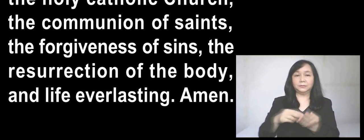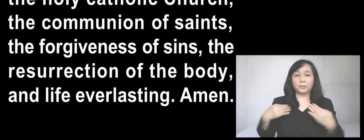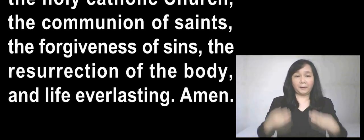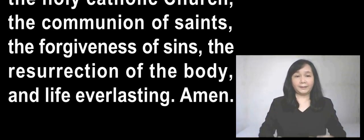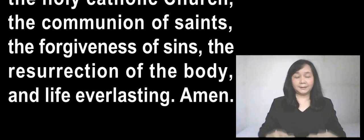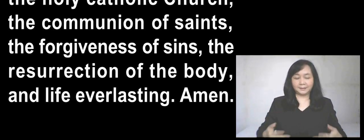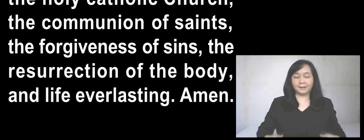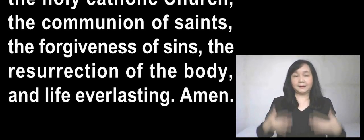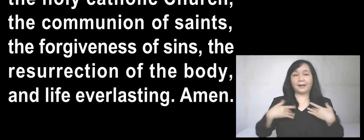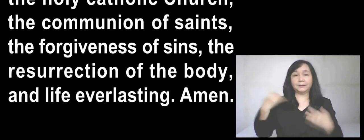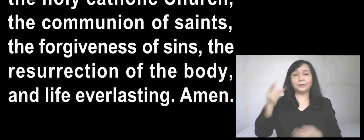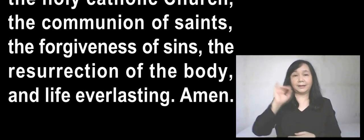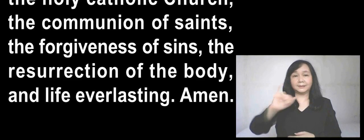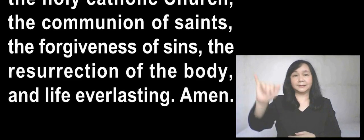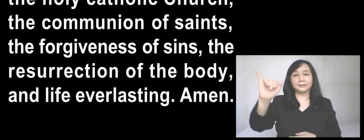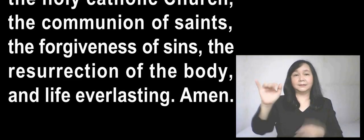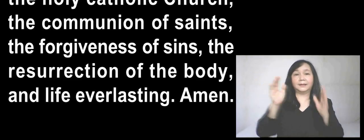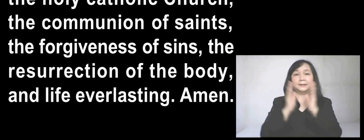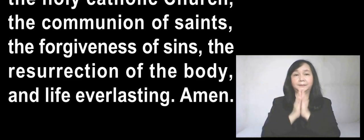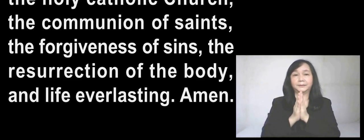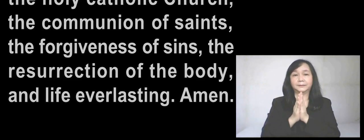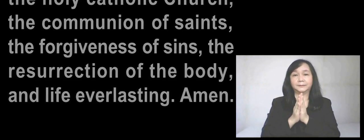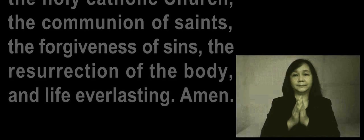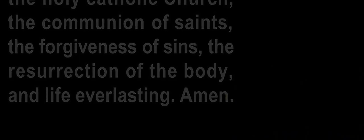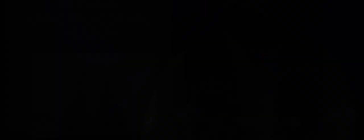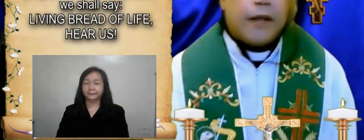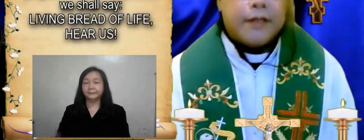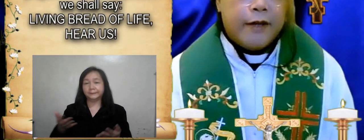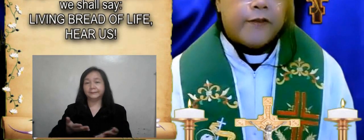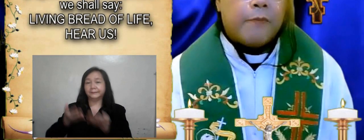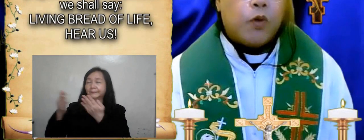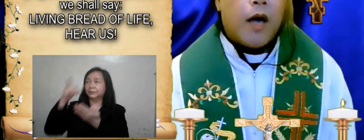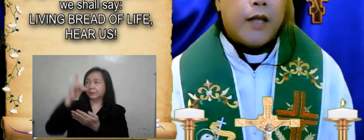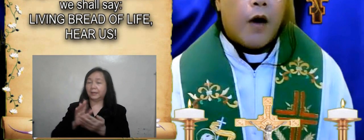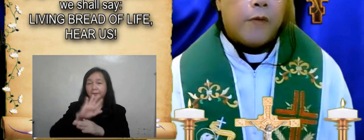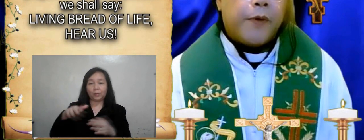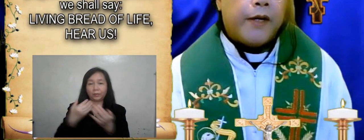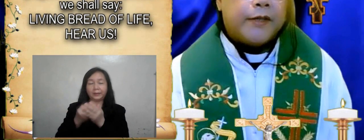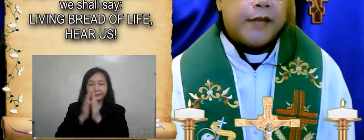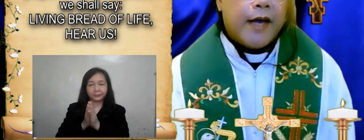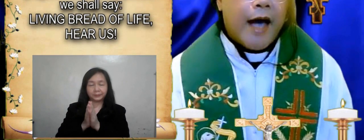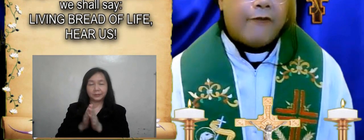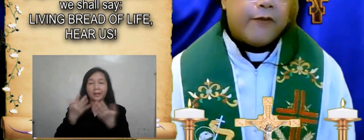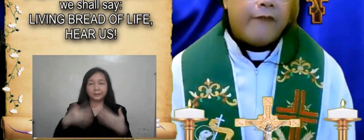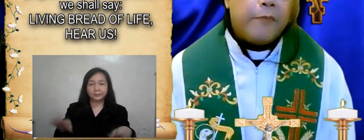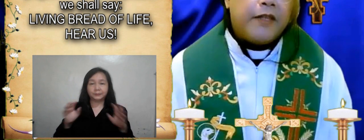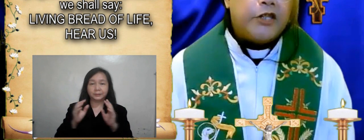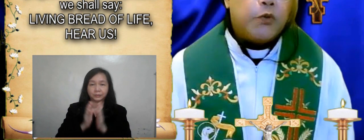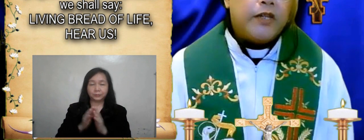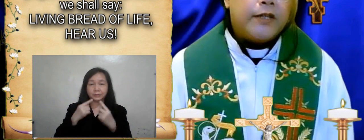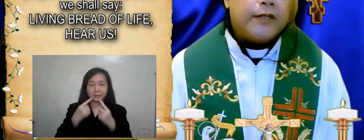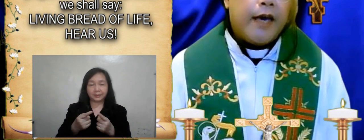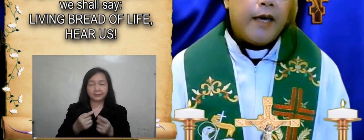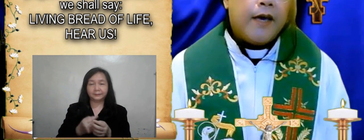the resurrection of the body, and life everlasting. Amen. Let us lift up to God our prayers. After every